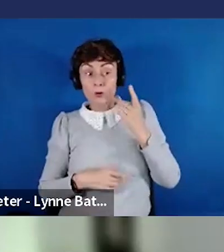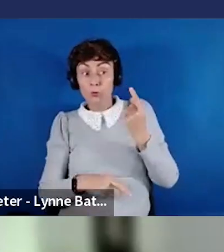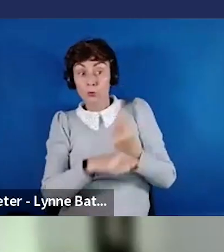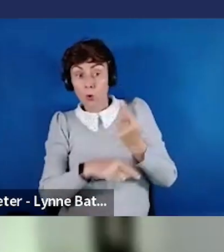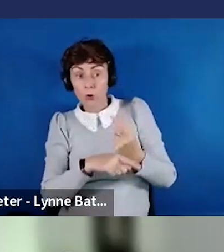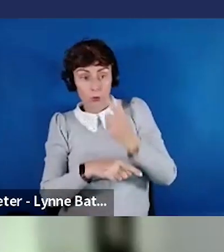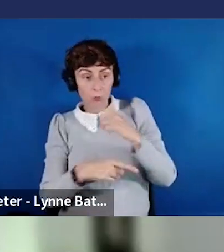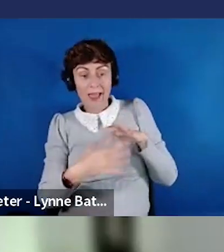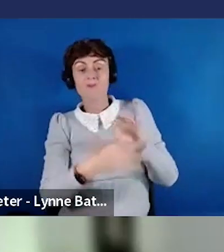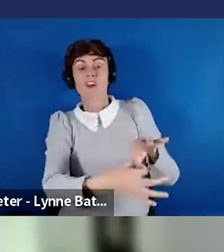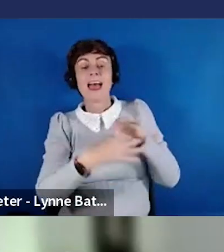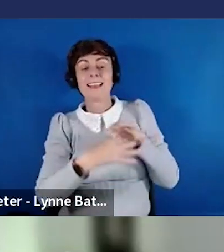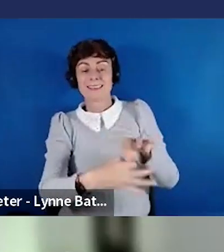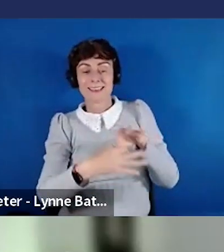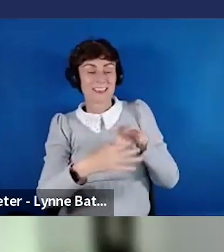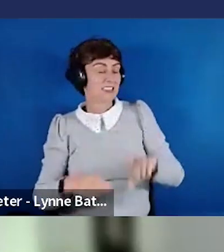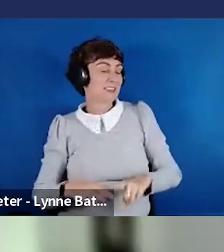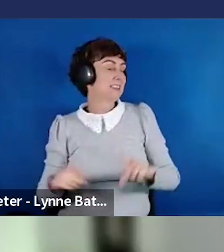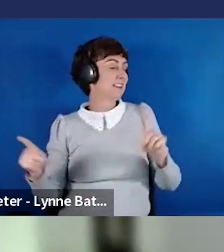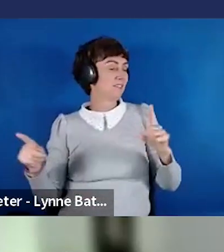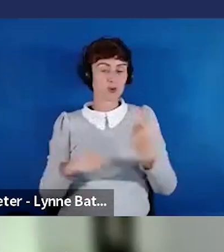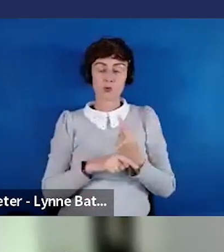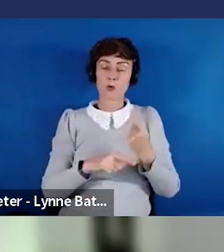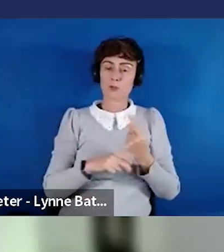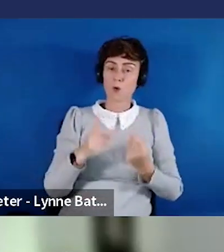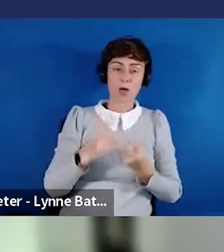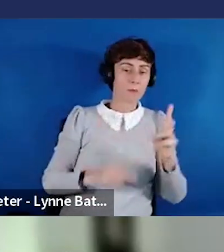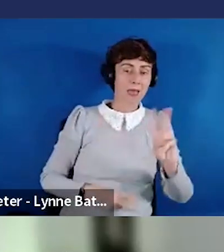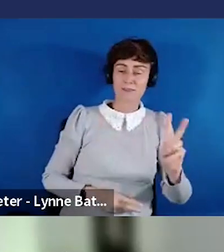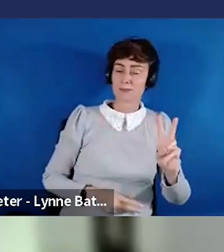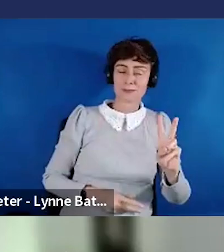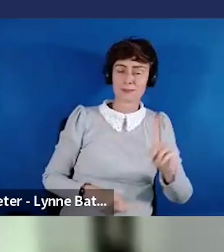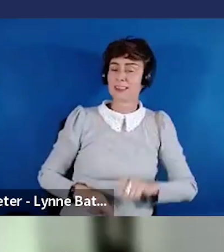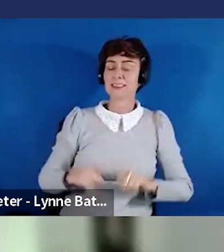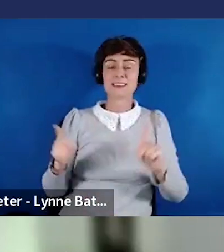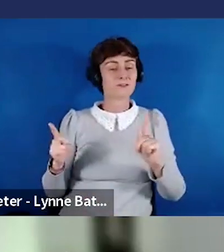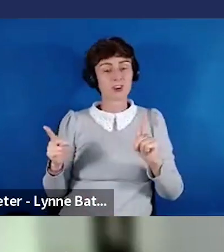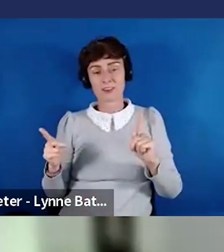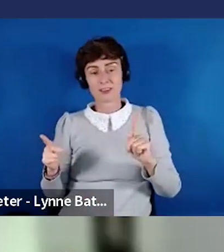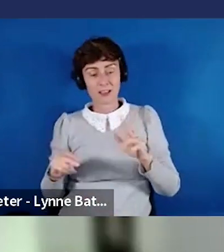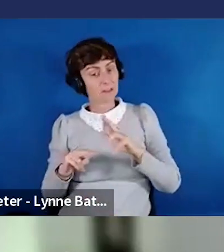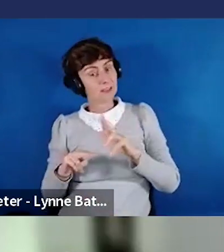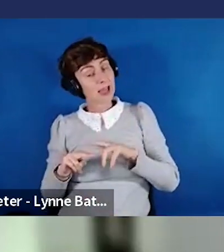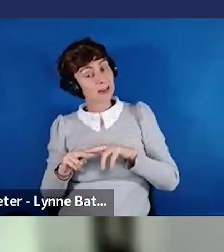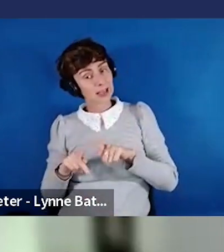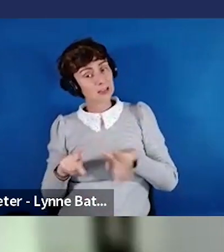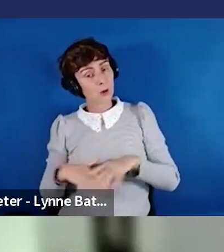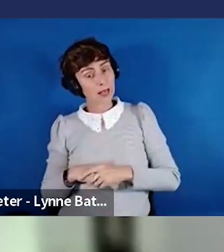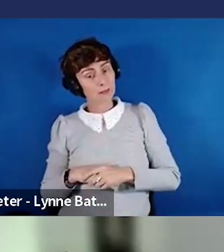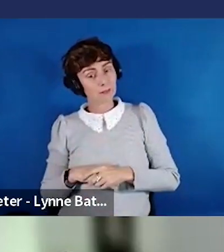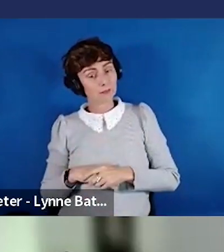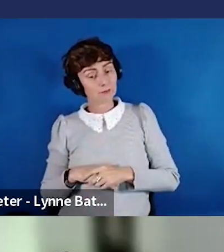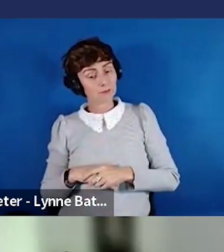been there. It's different speaking to another parent, and dads as well,